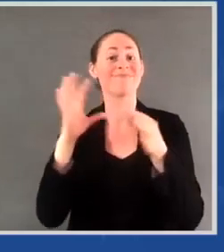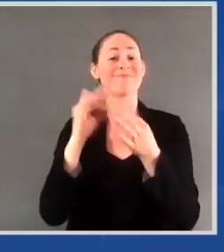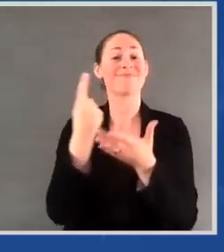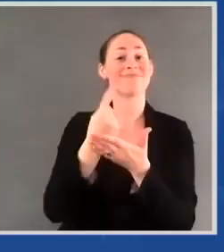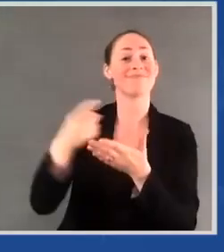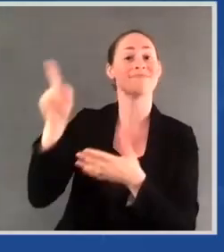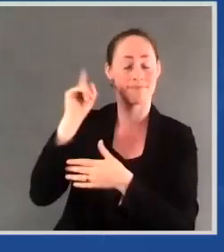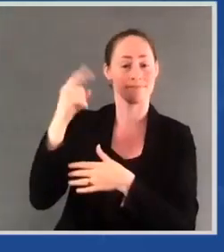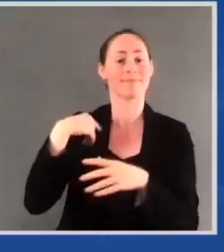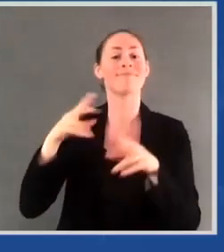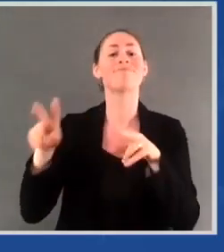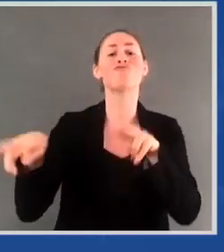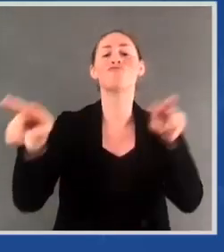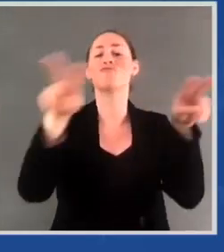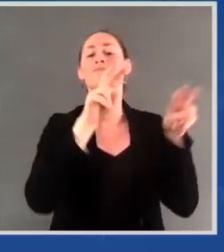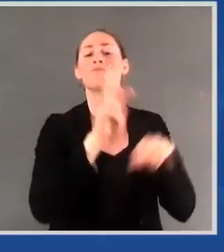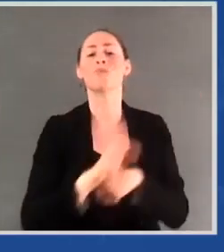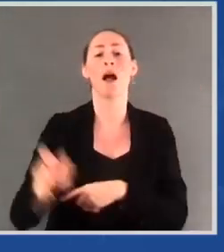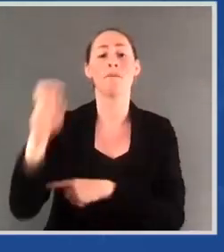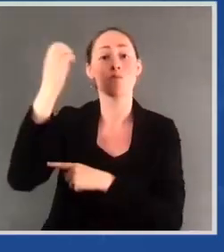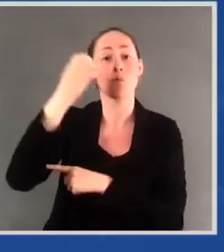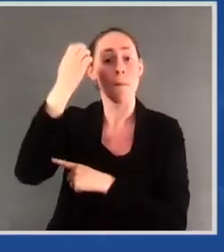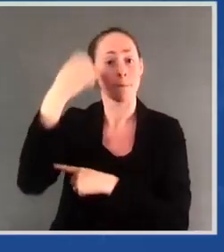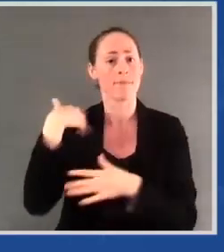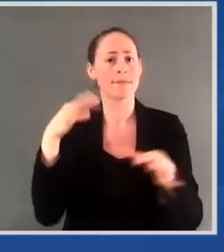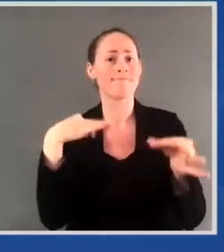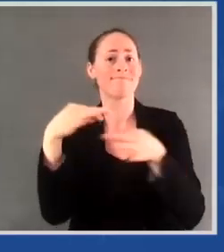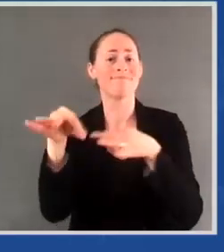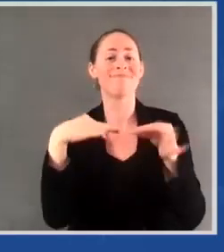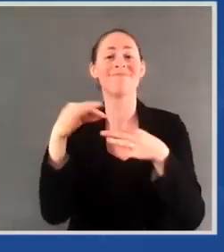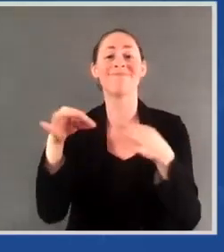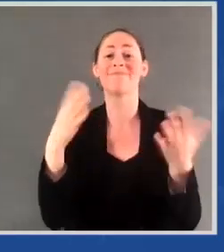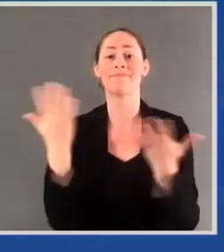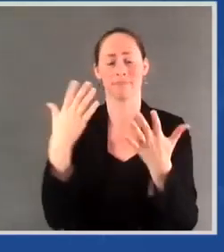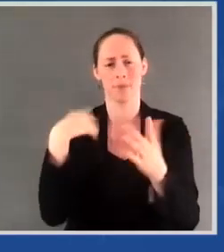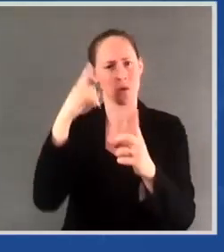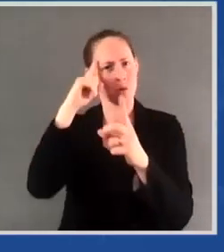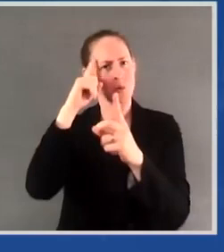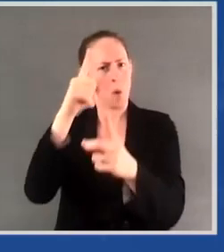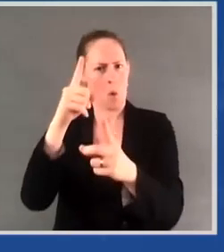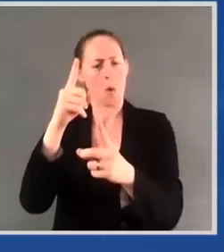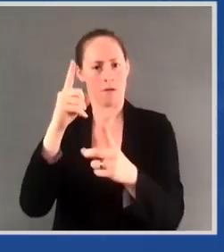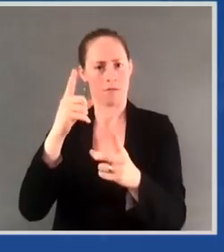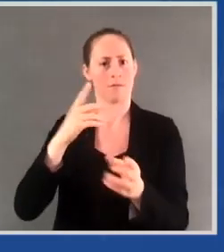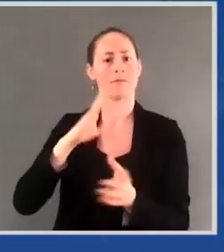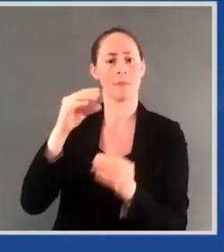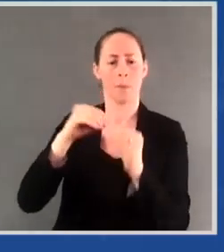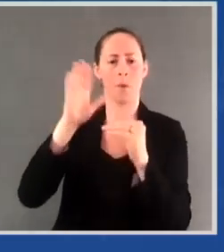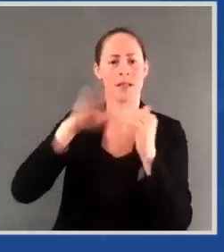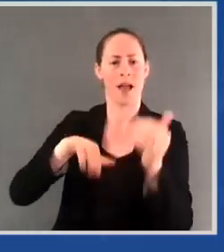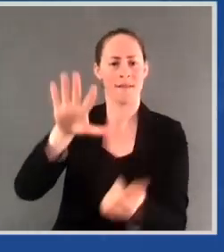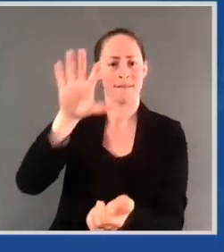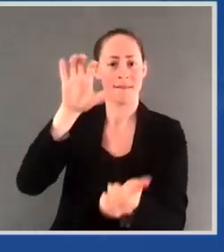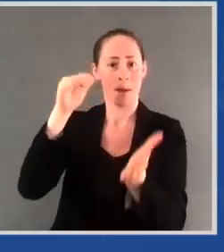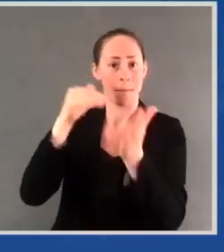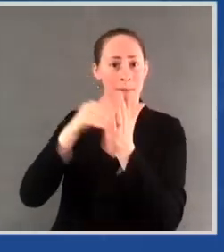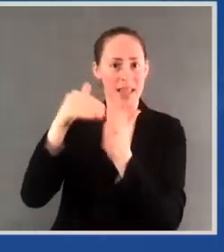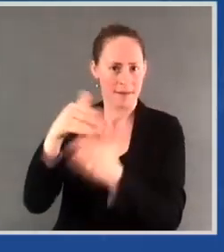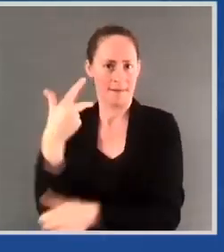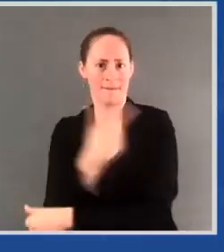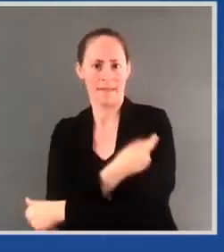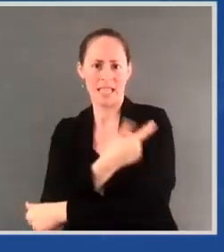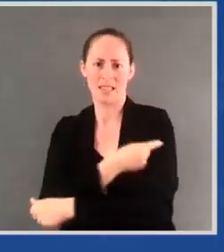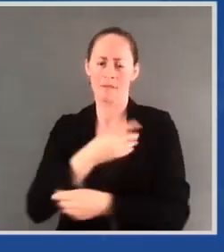in a position to provide more than 1/2 billion vaccine doses to the rest of the world, the 100 poorest nations.